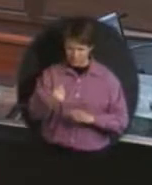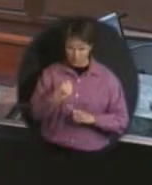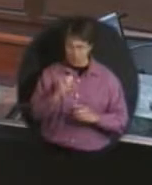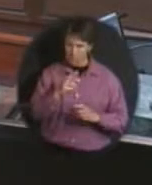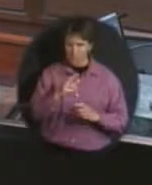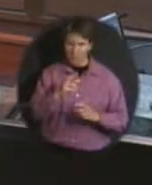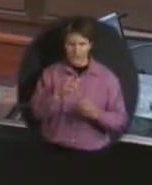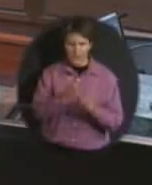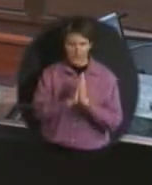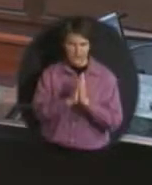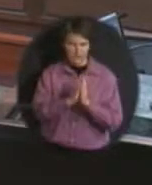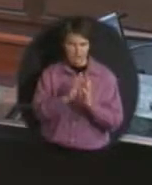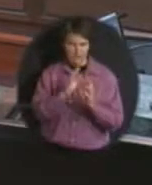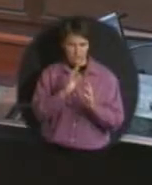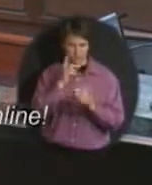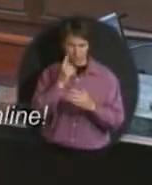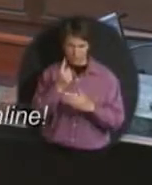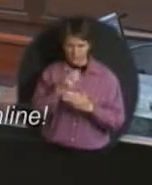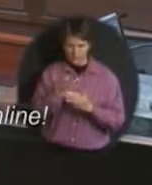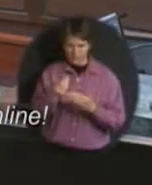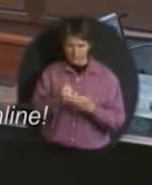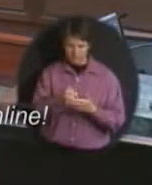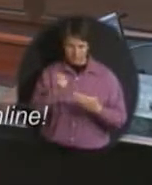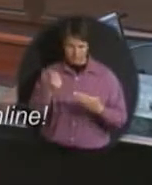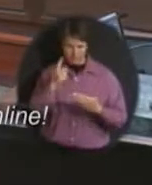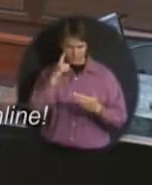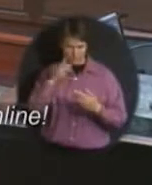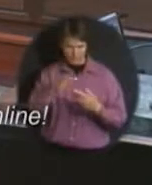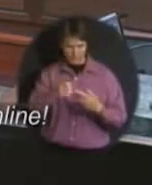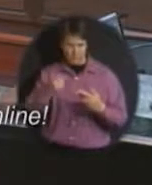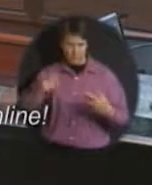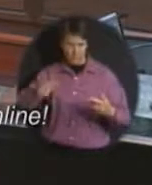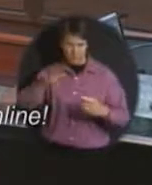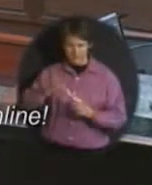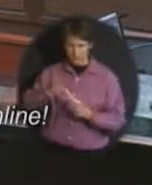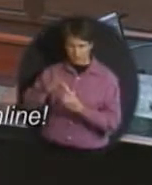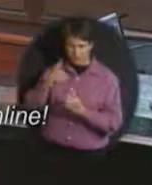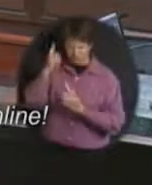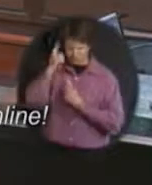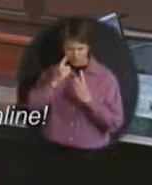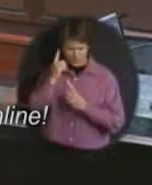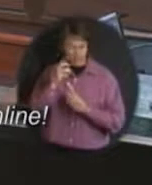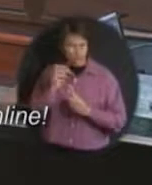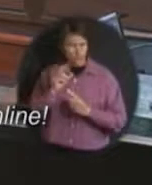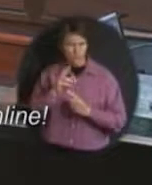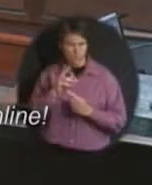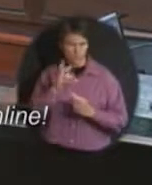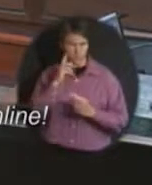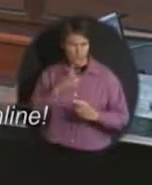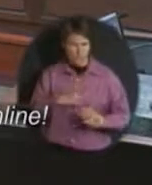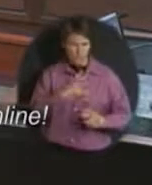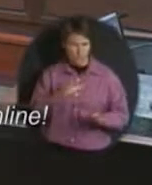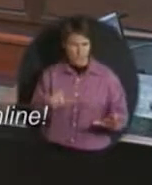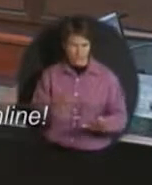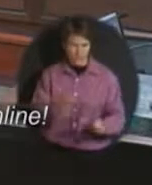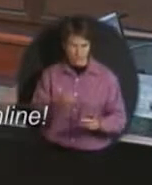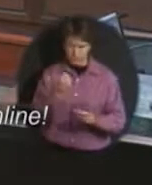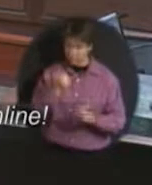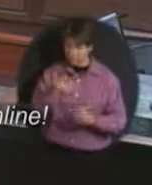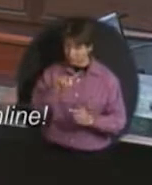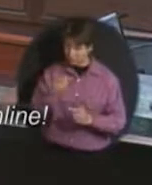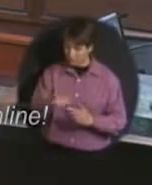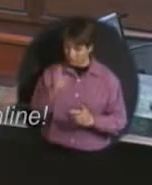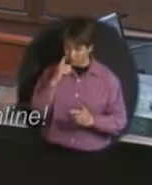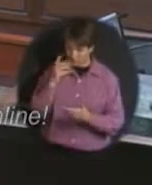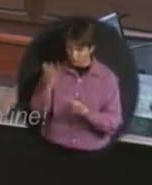or ask for an item to be removed for special consideration for a formal action. Any questions on